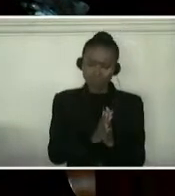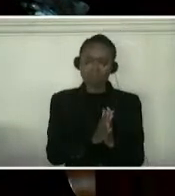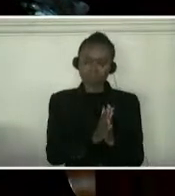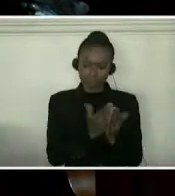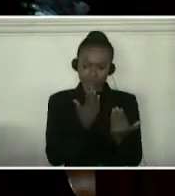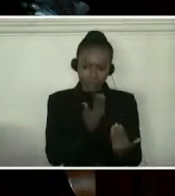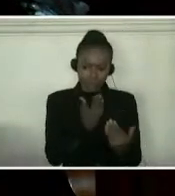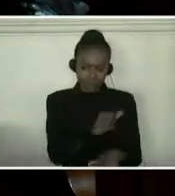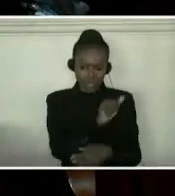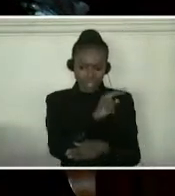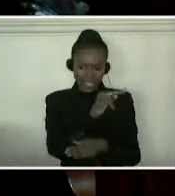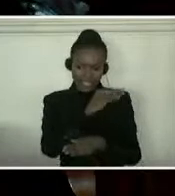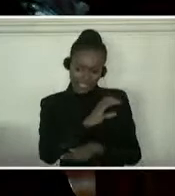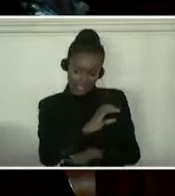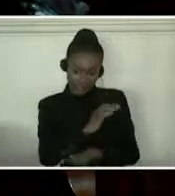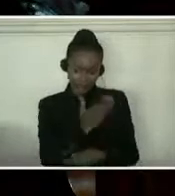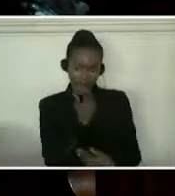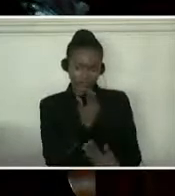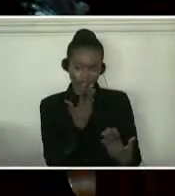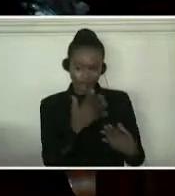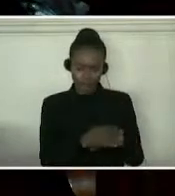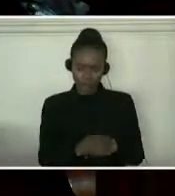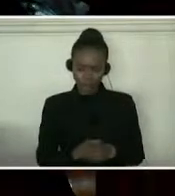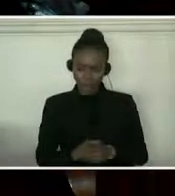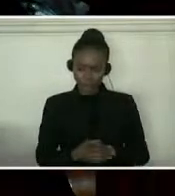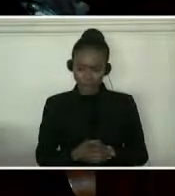national congress thank you very much